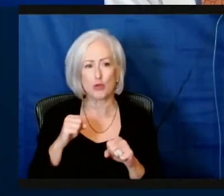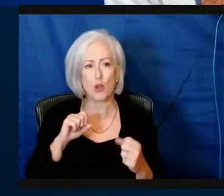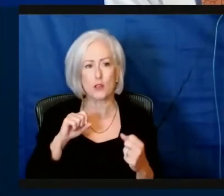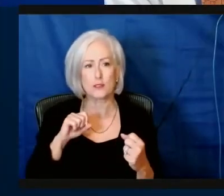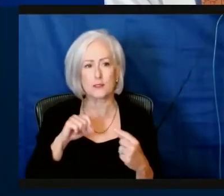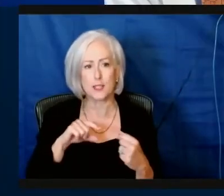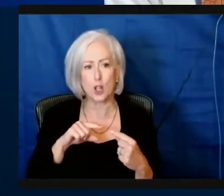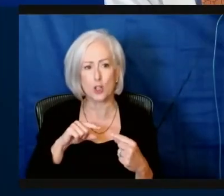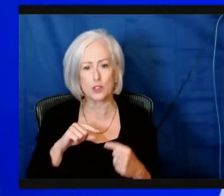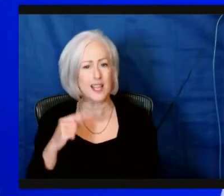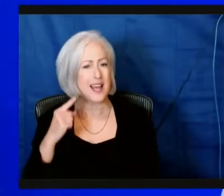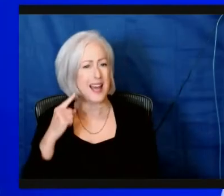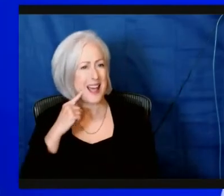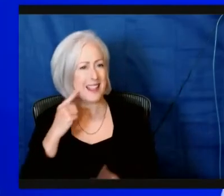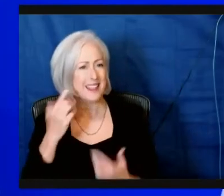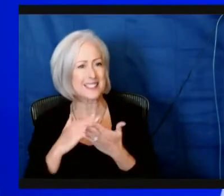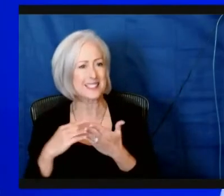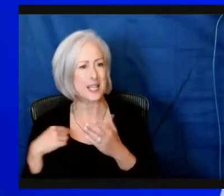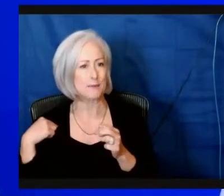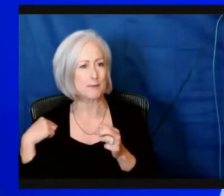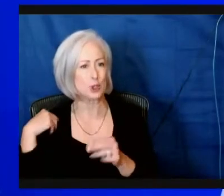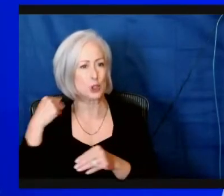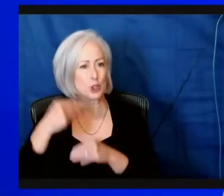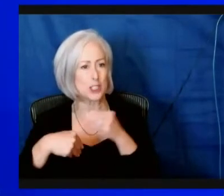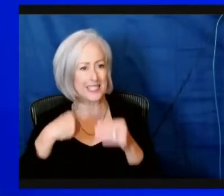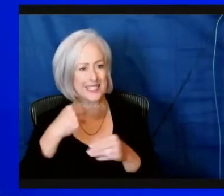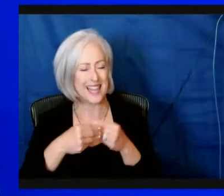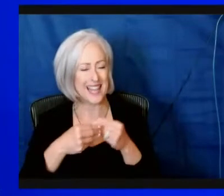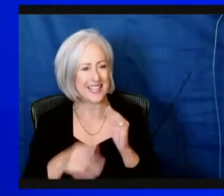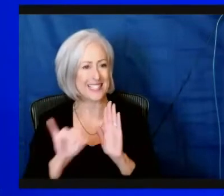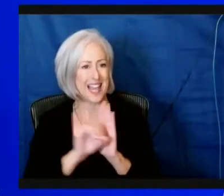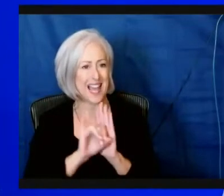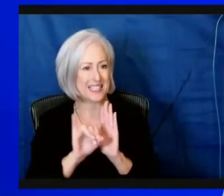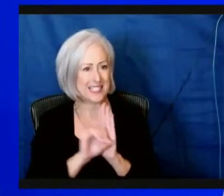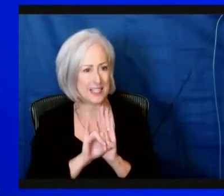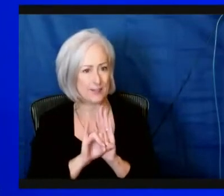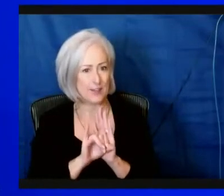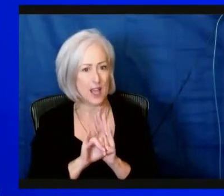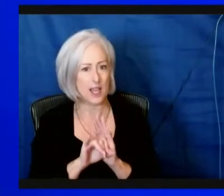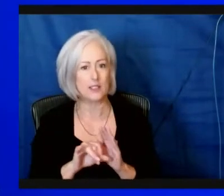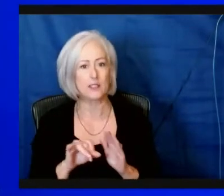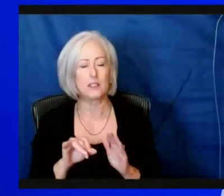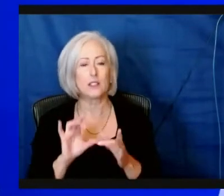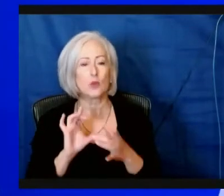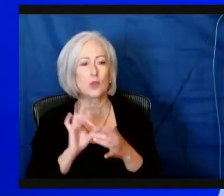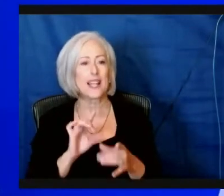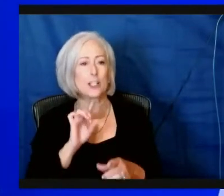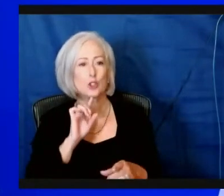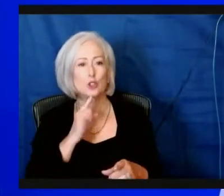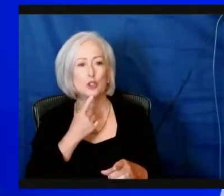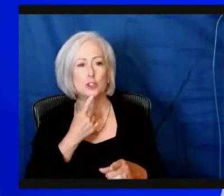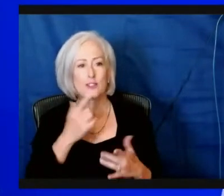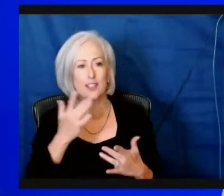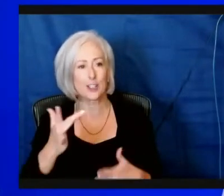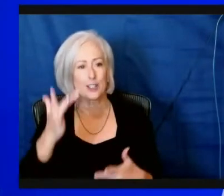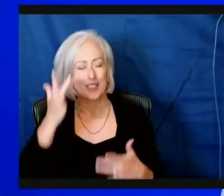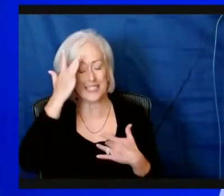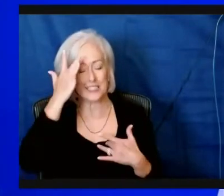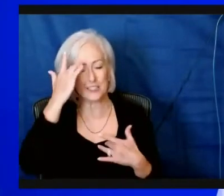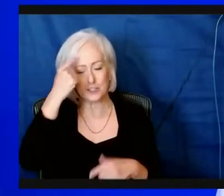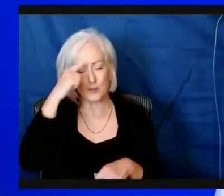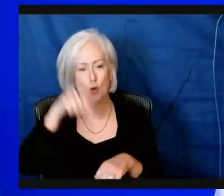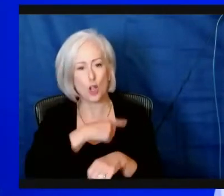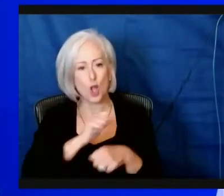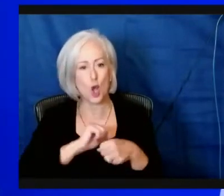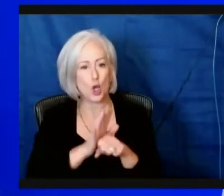some genetics that have been identified. As far as severe illness for long COVID, I don't recall off the top of my head, but again, when we